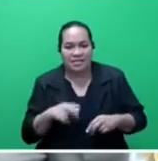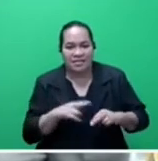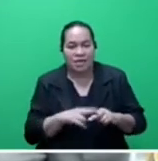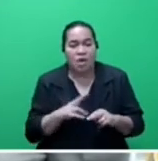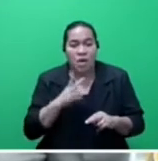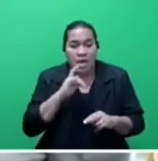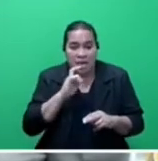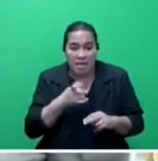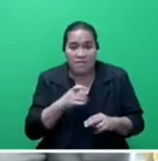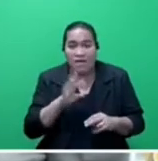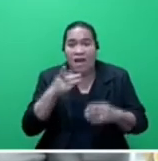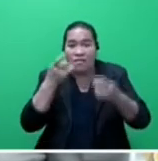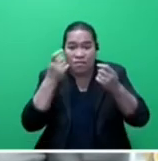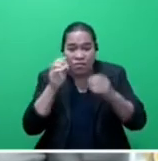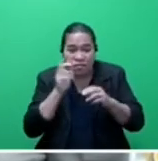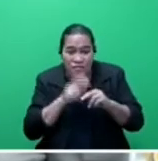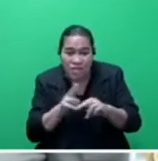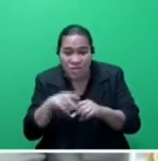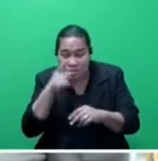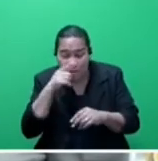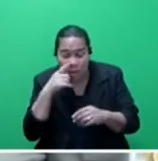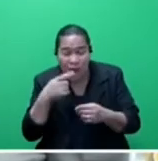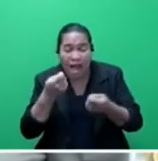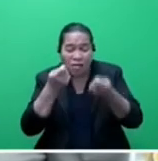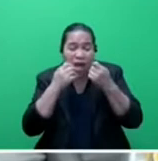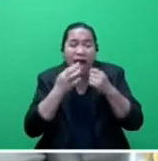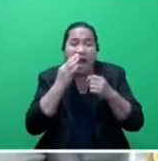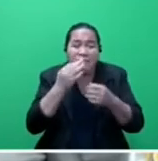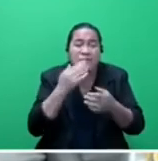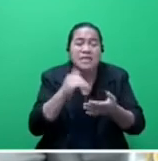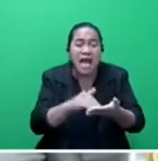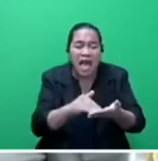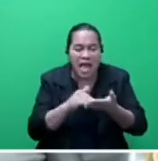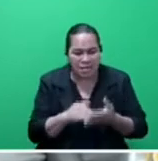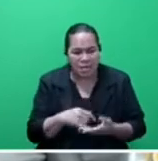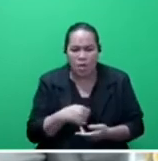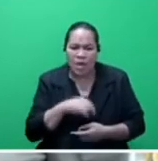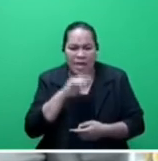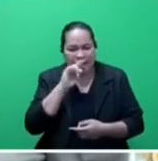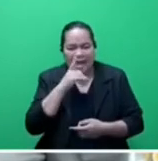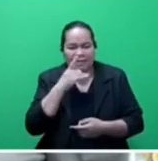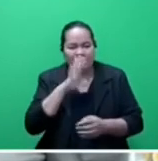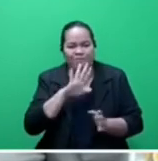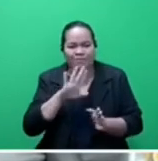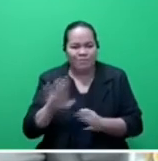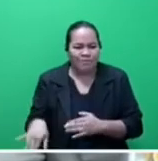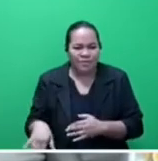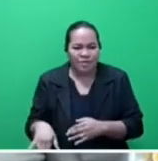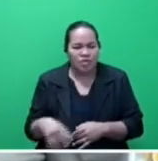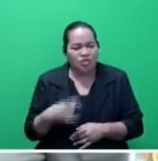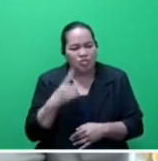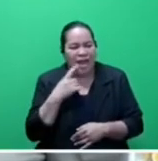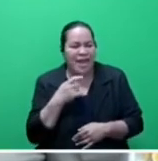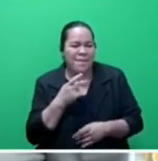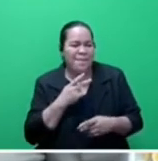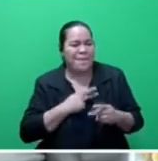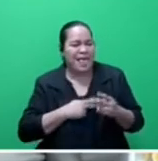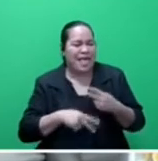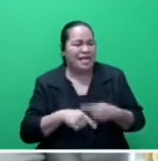Fijians are crying out for help, we cannot be foregoing this revenue to please certain people.